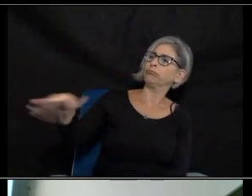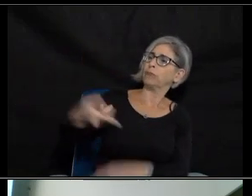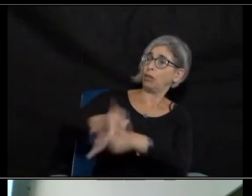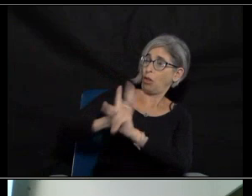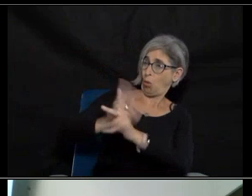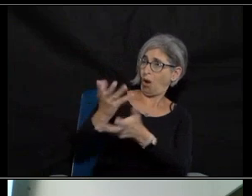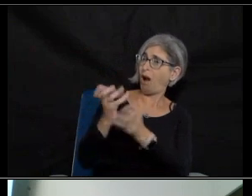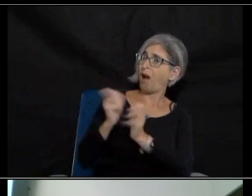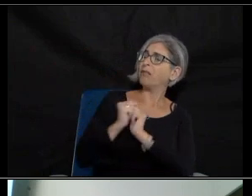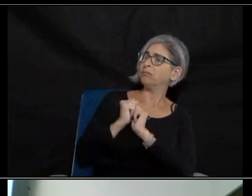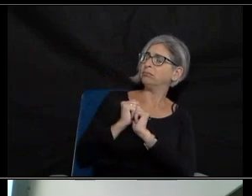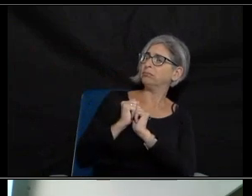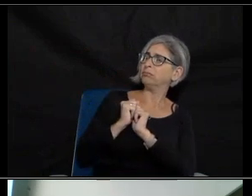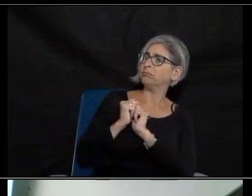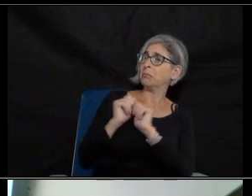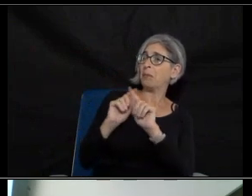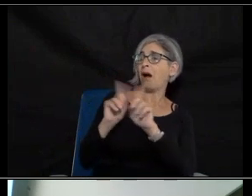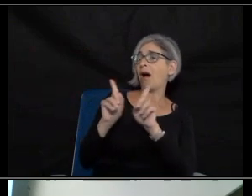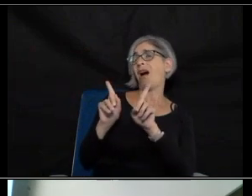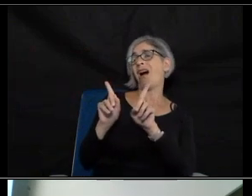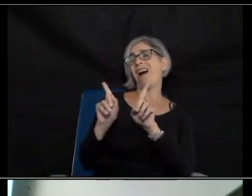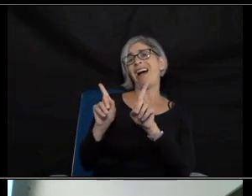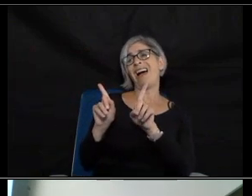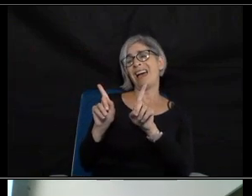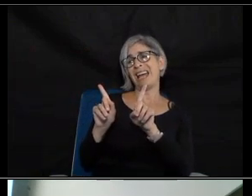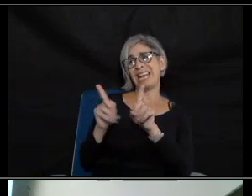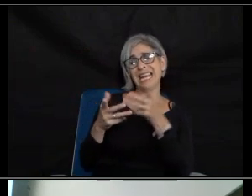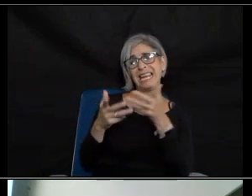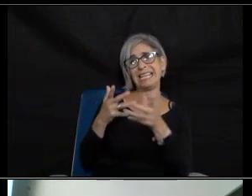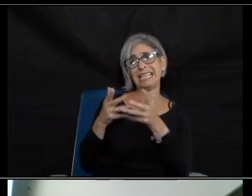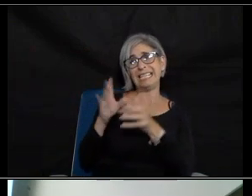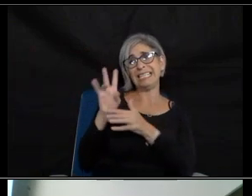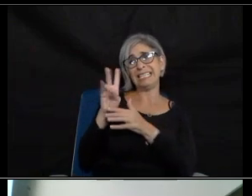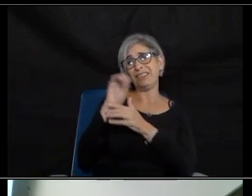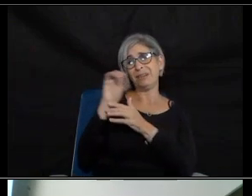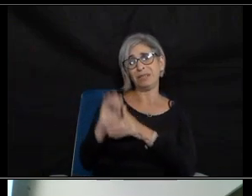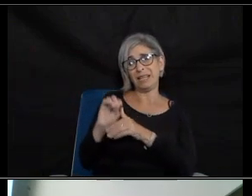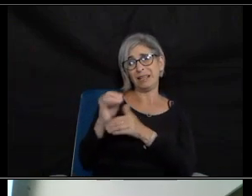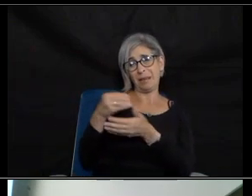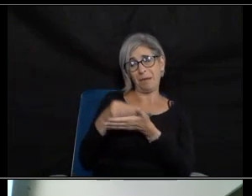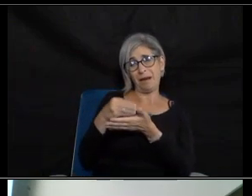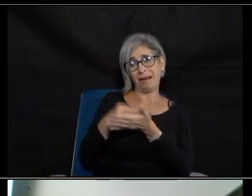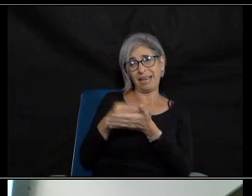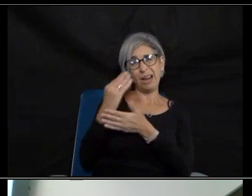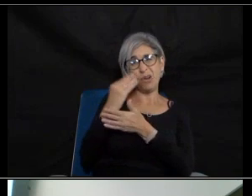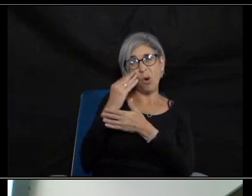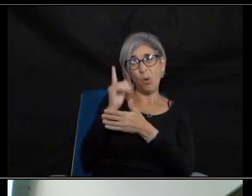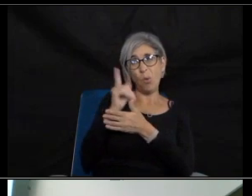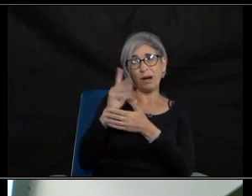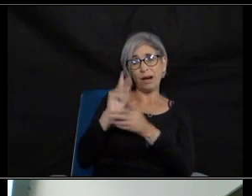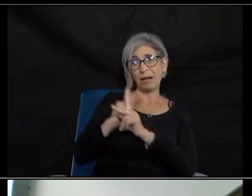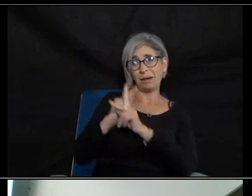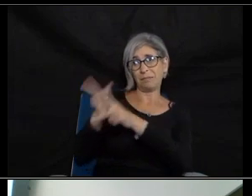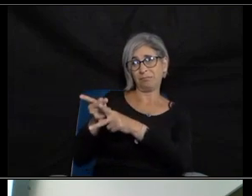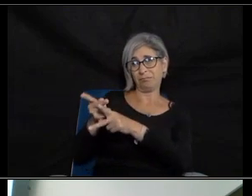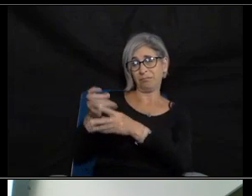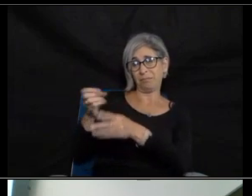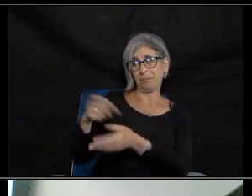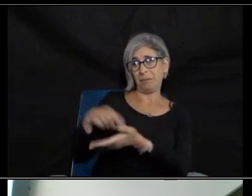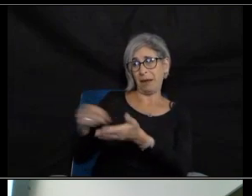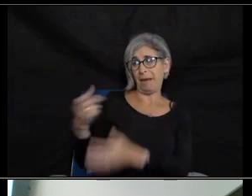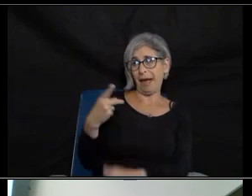loan, but I know where I'm getting 70% of the money to pay that loan back to you, but the other